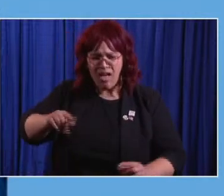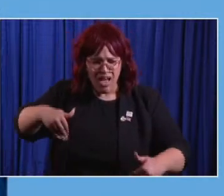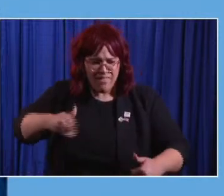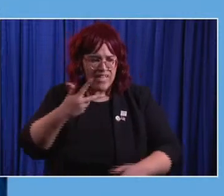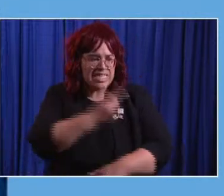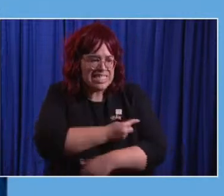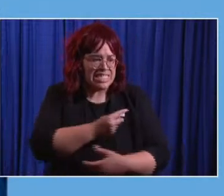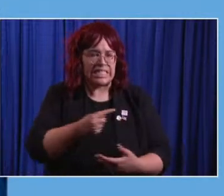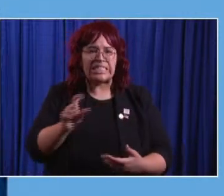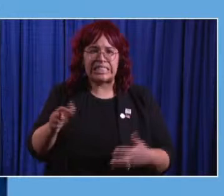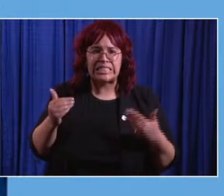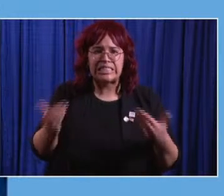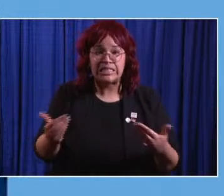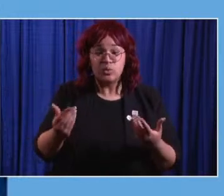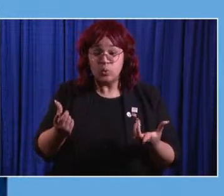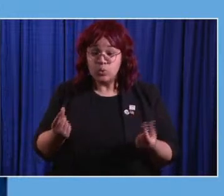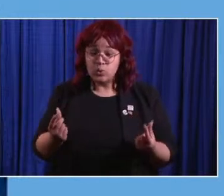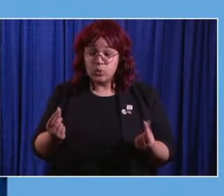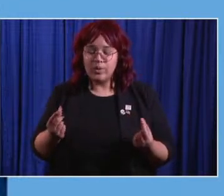1-866-243-5678. That's again